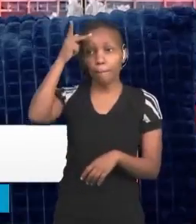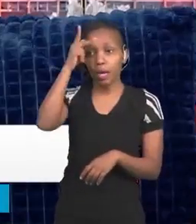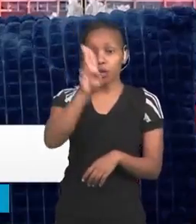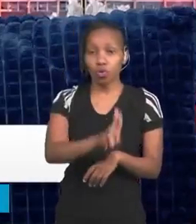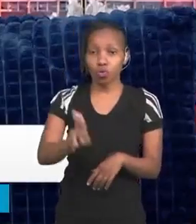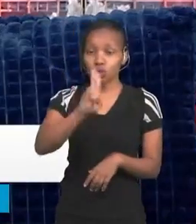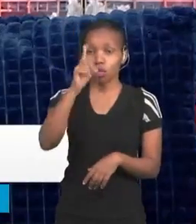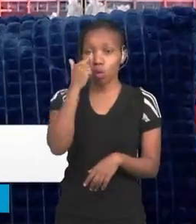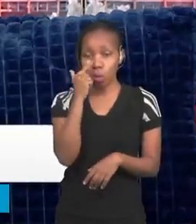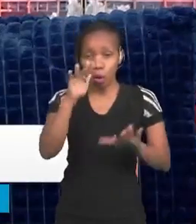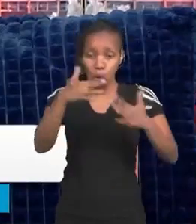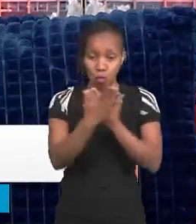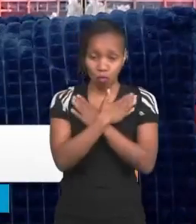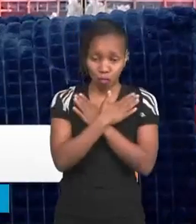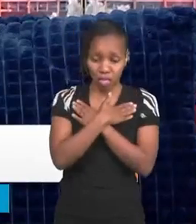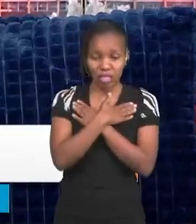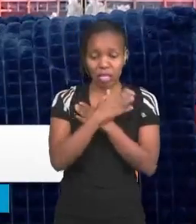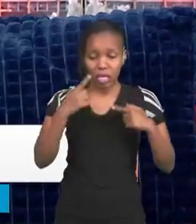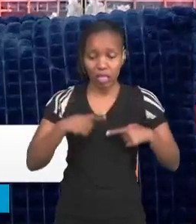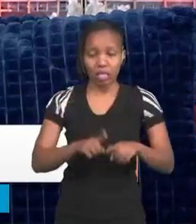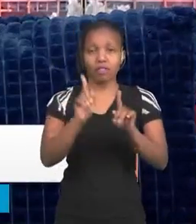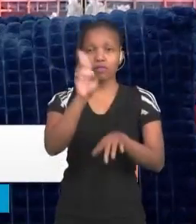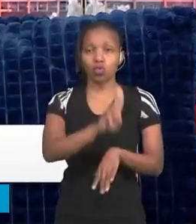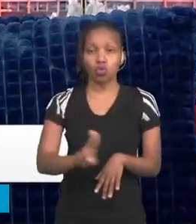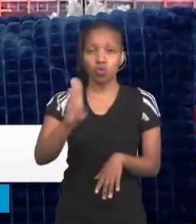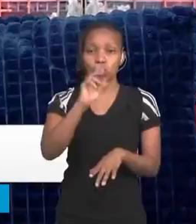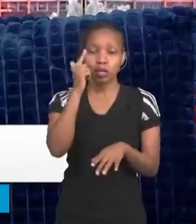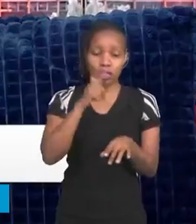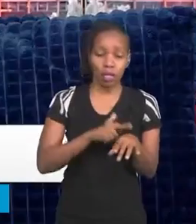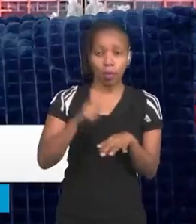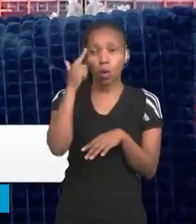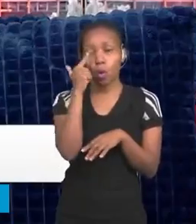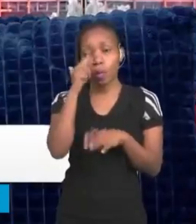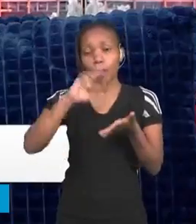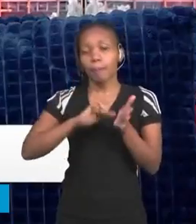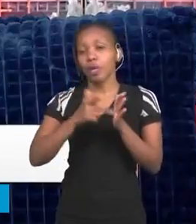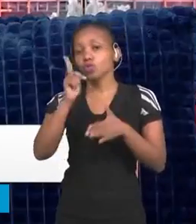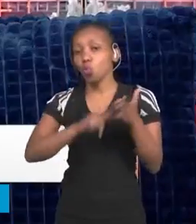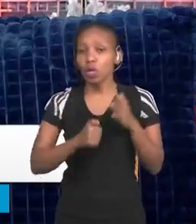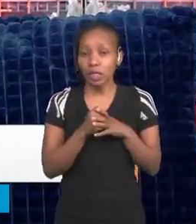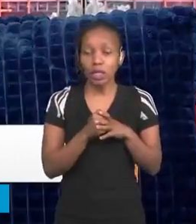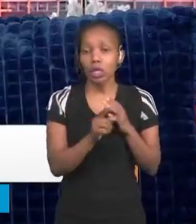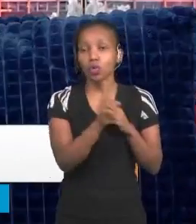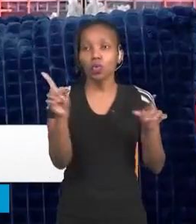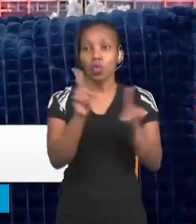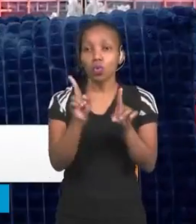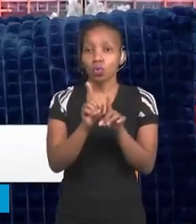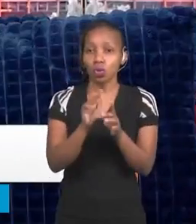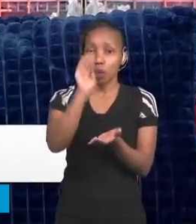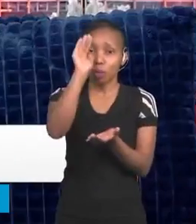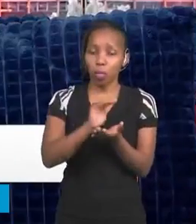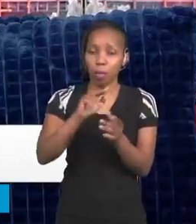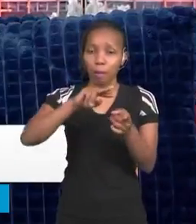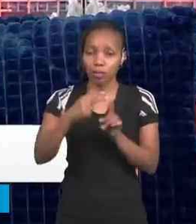at home, or their peers or their siblings are using it at home, it means that you also lower their perception of